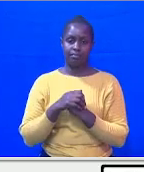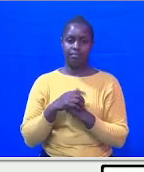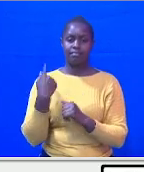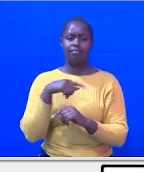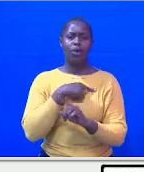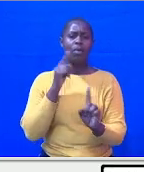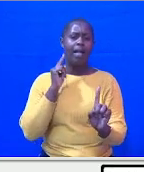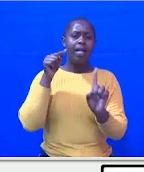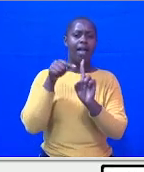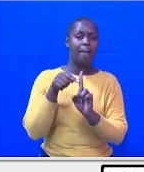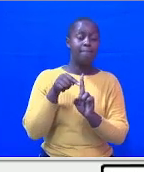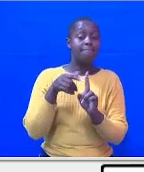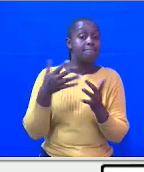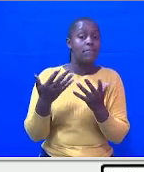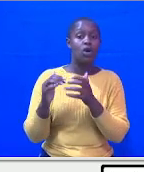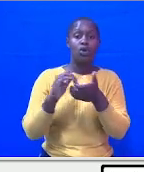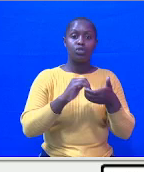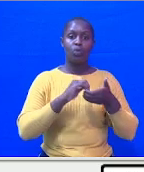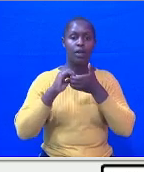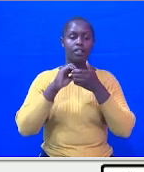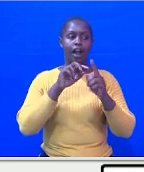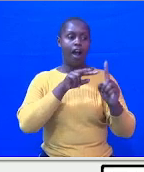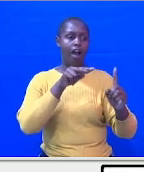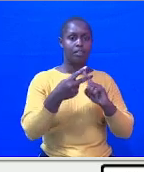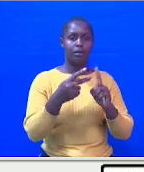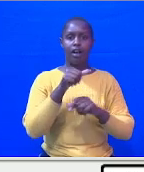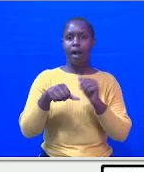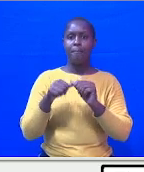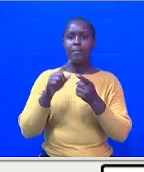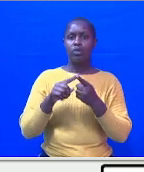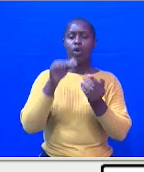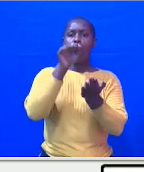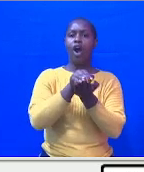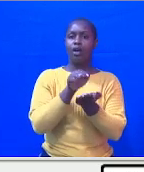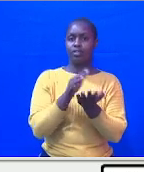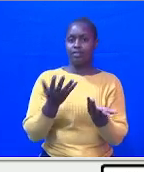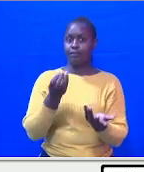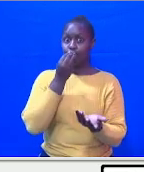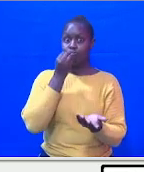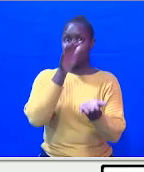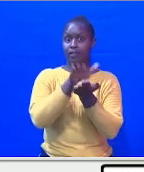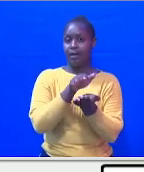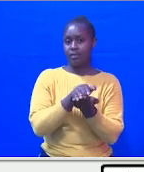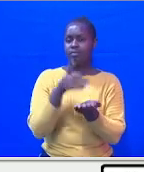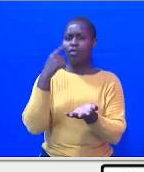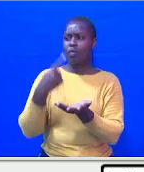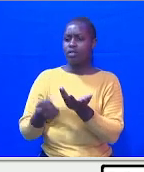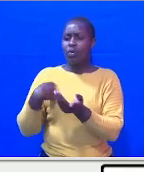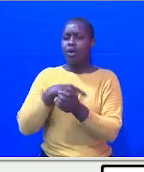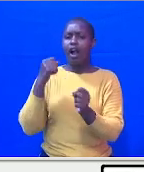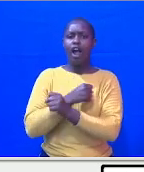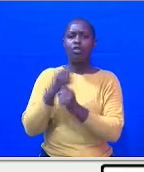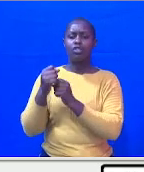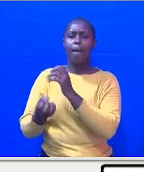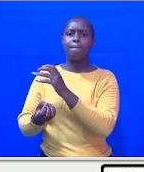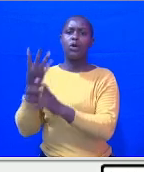with the aspect of warehousing, such that we do not just produce and keep it,